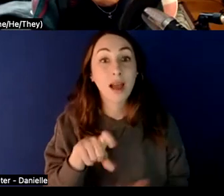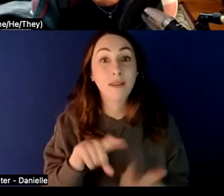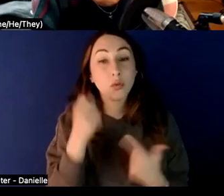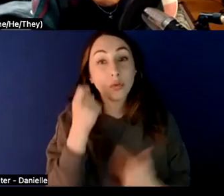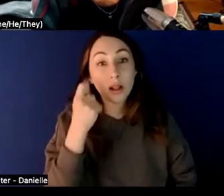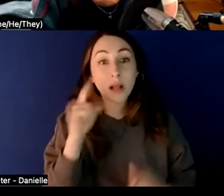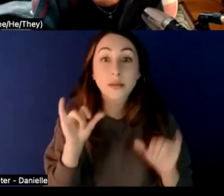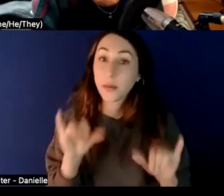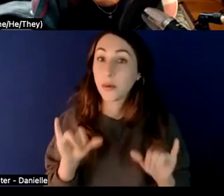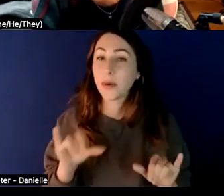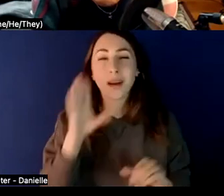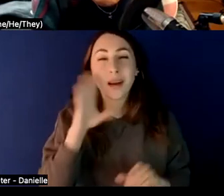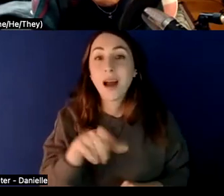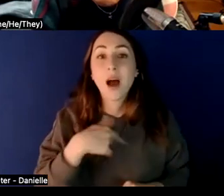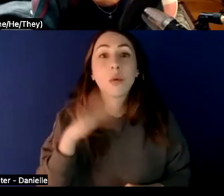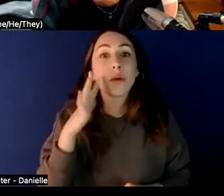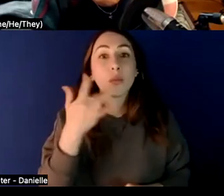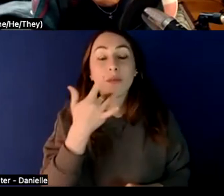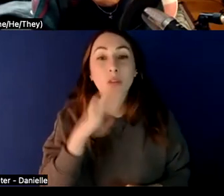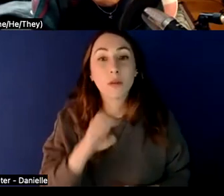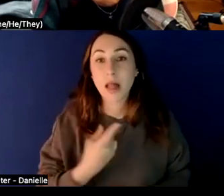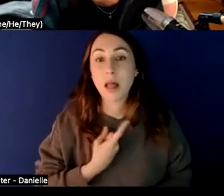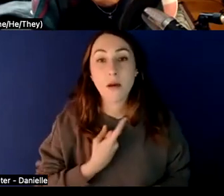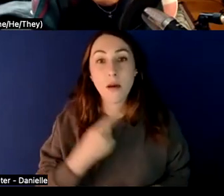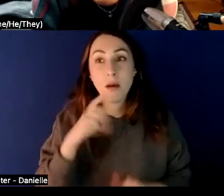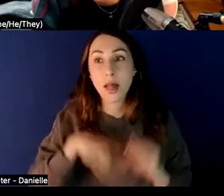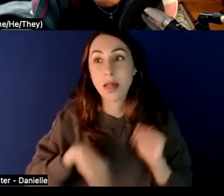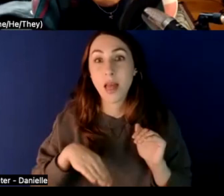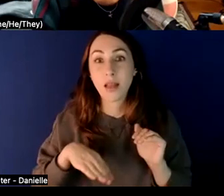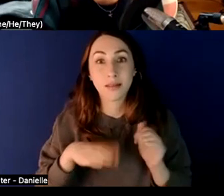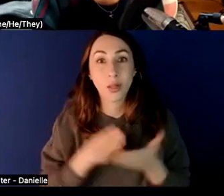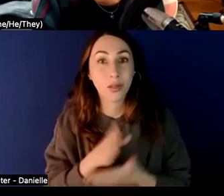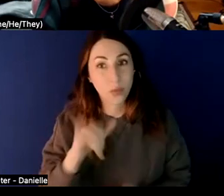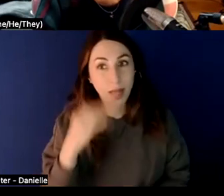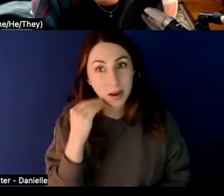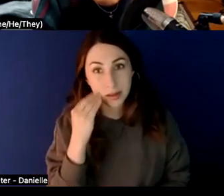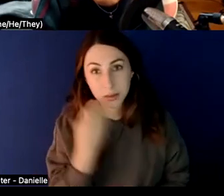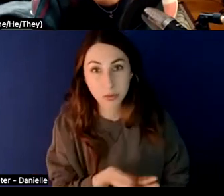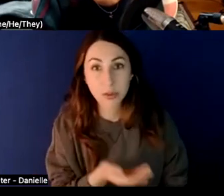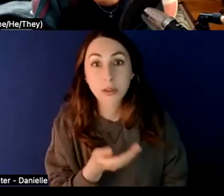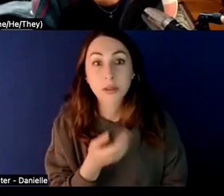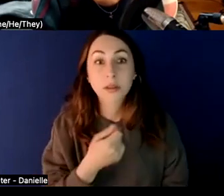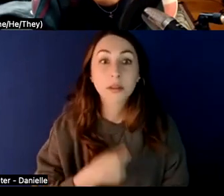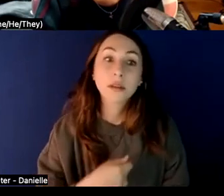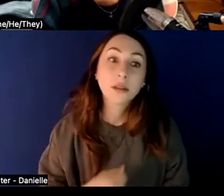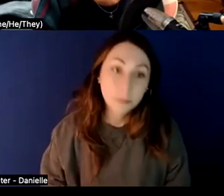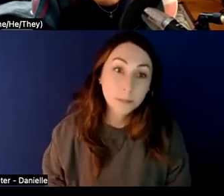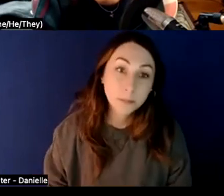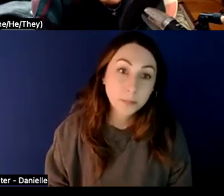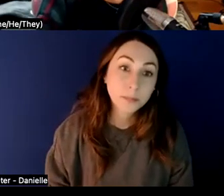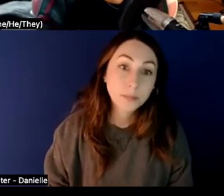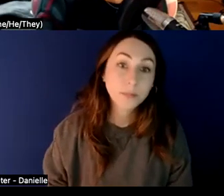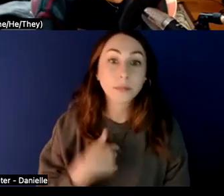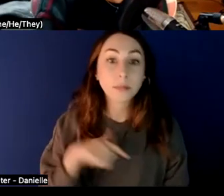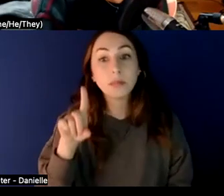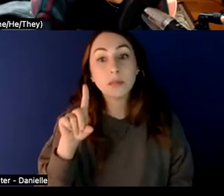what? I would rather be alone for the rest of my life than have to go through this. And I feel that, you know, I still